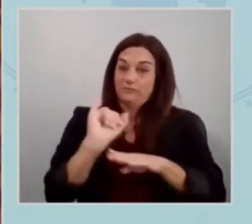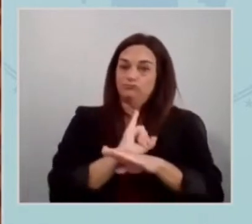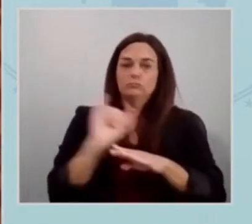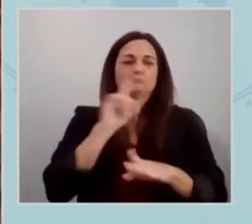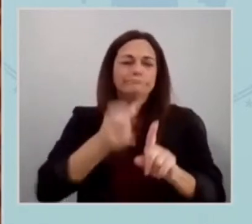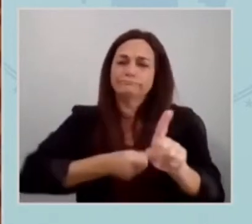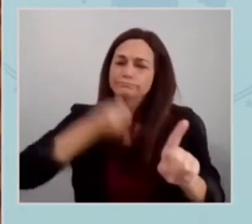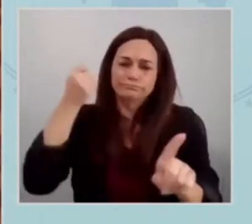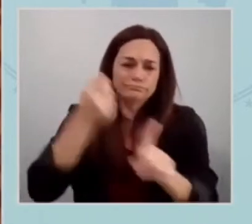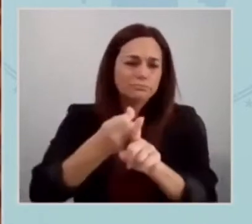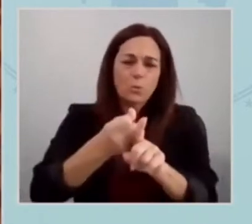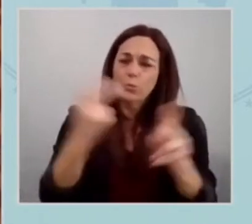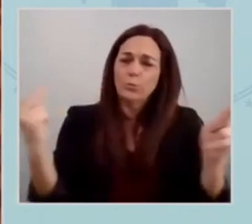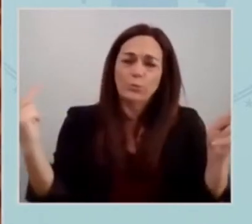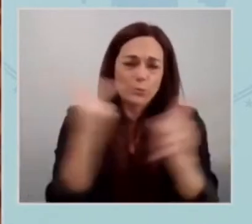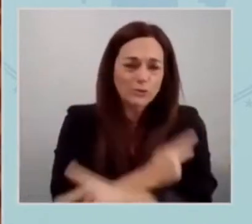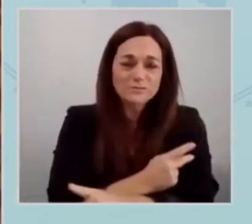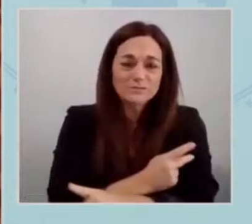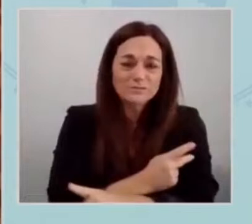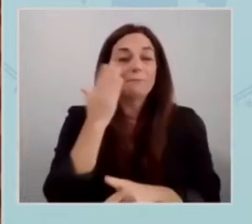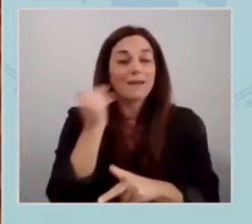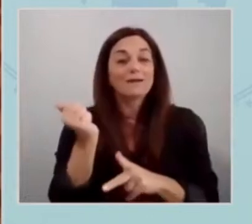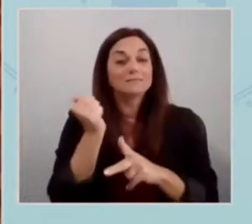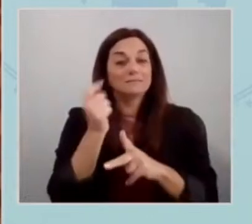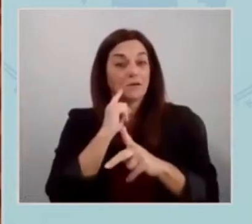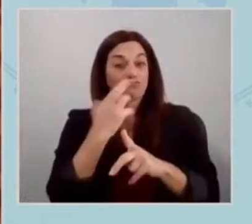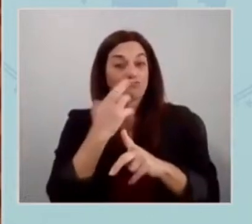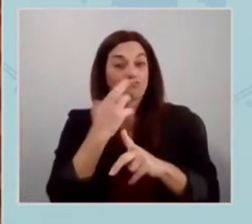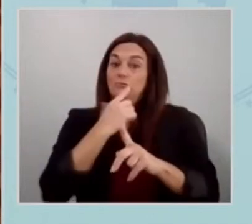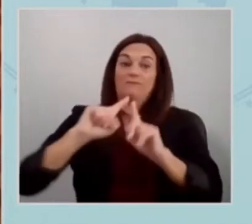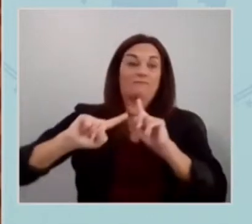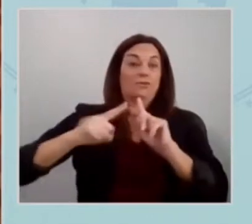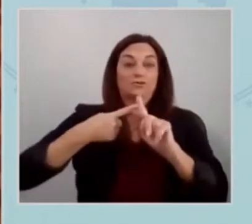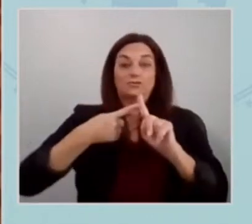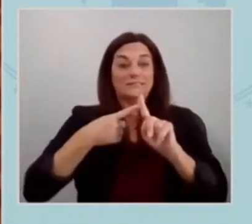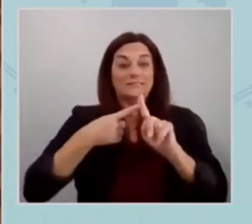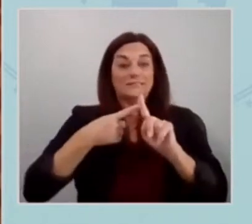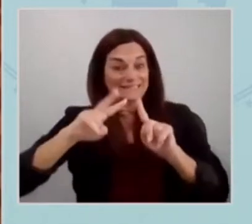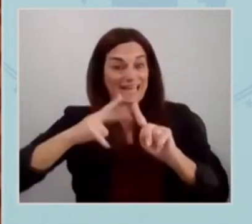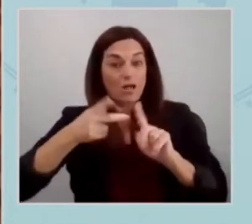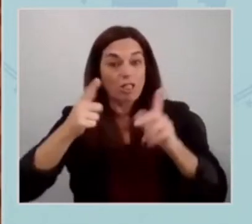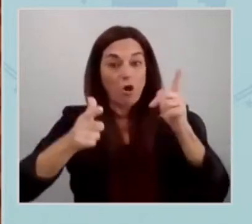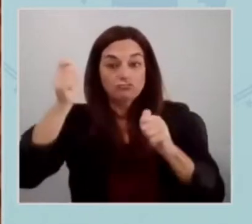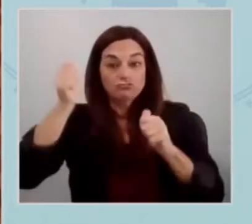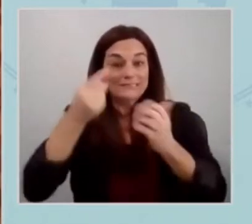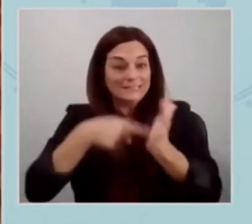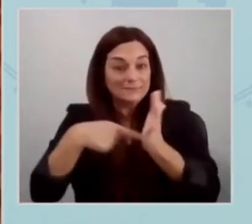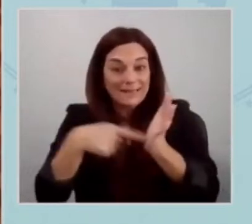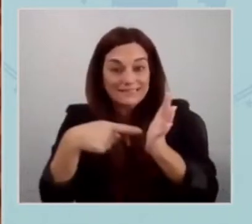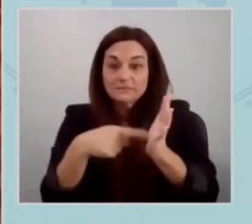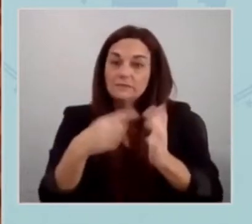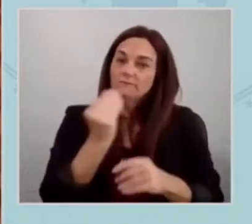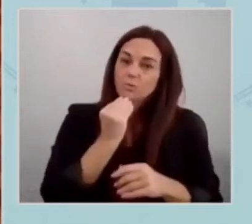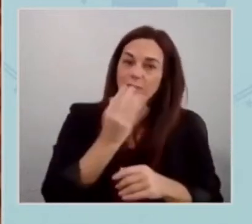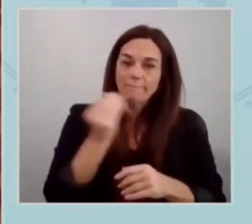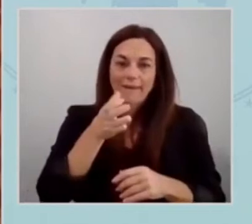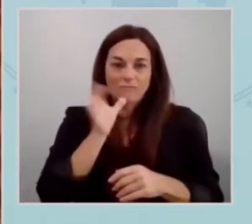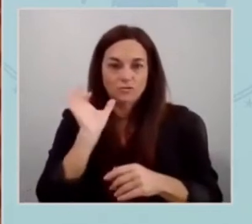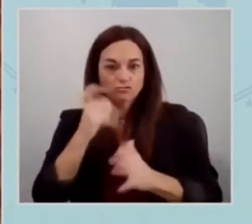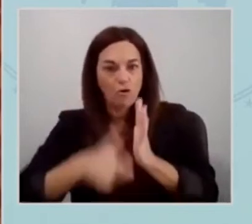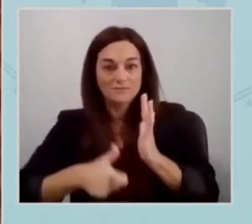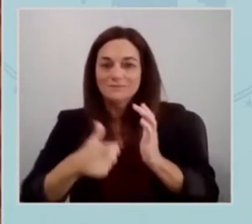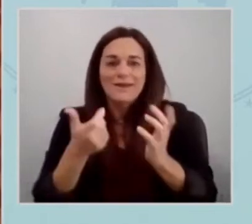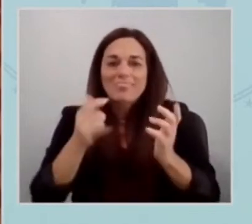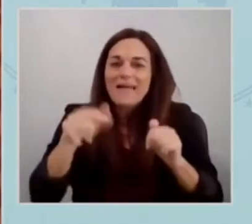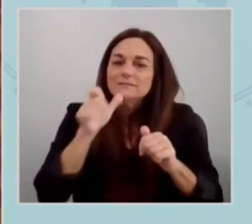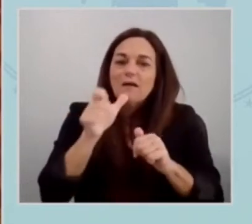were restaurants. However, our industry was the hardest hit, mainly because restaurants' first or second largest expenses are food and